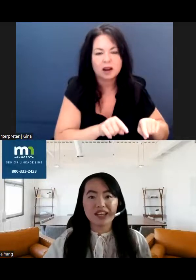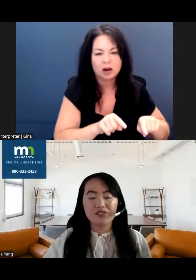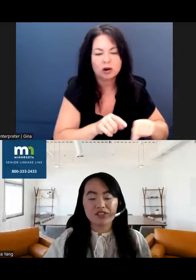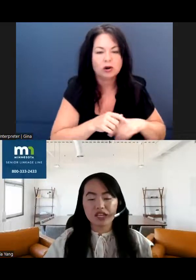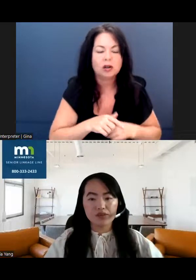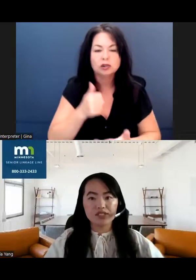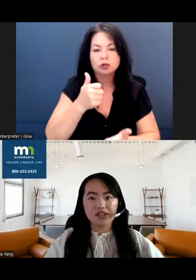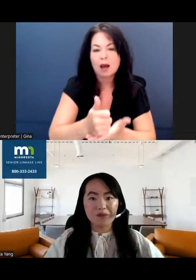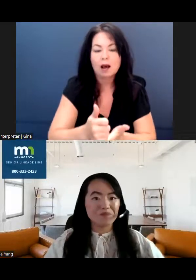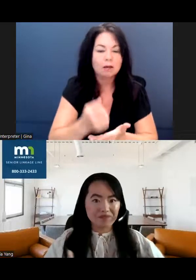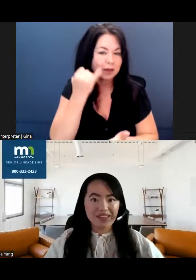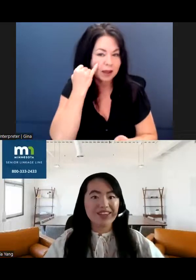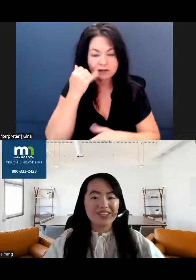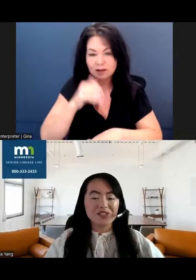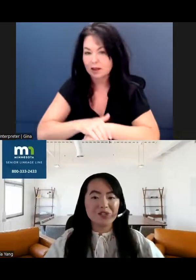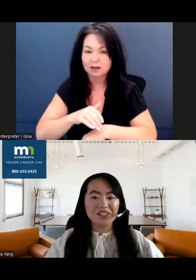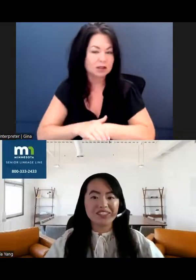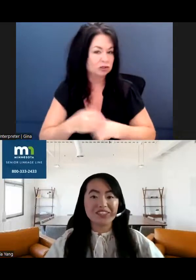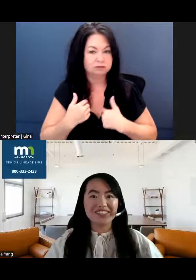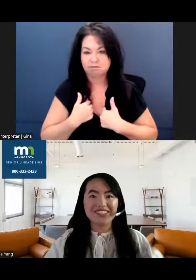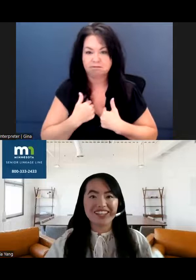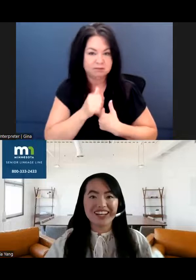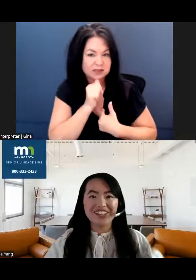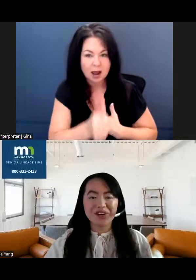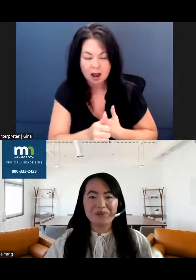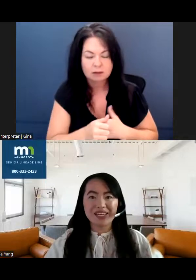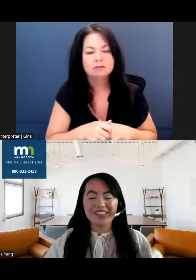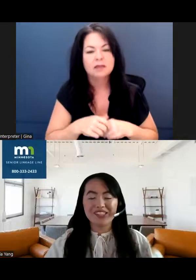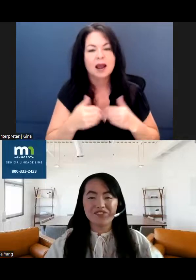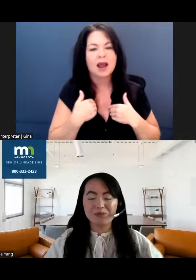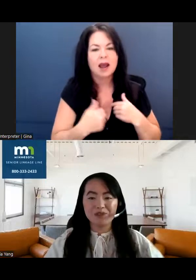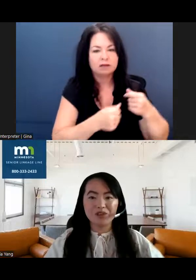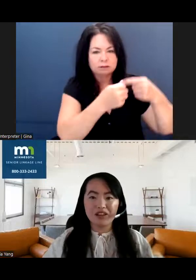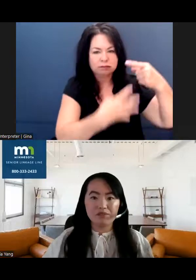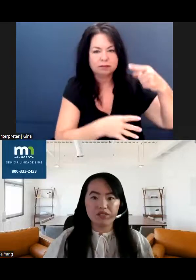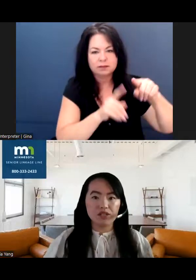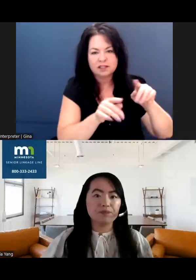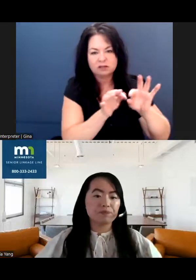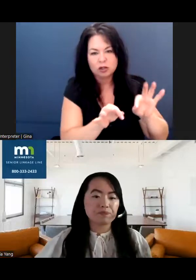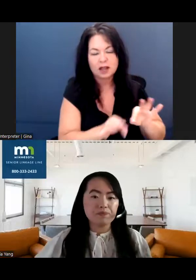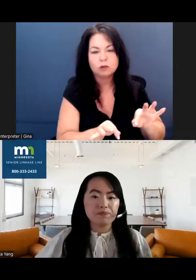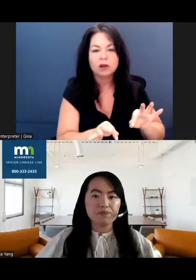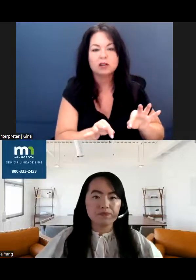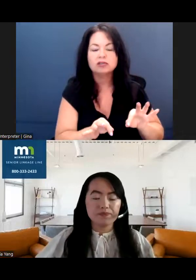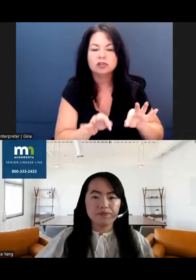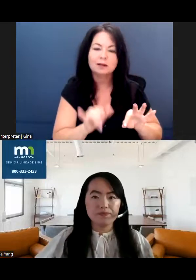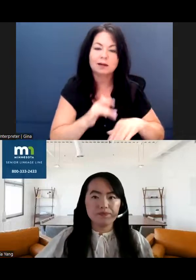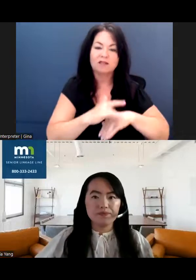English is not a first language. So do you know this is a great website that is available to all in Minnesota.